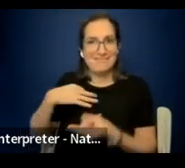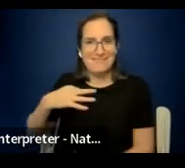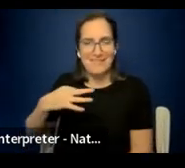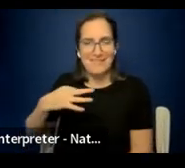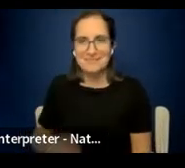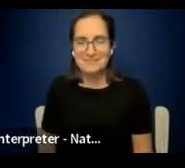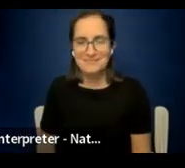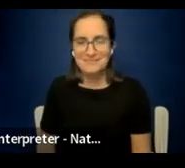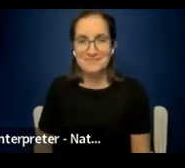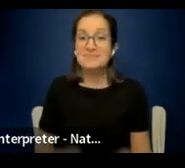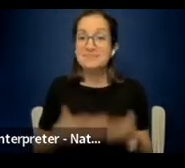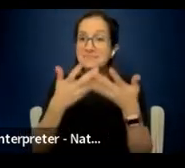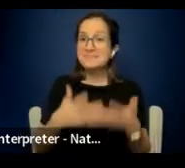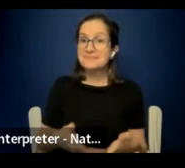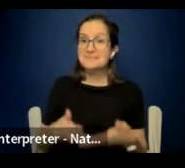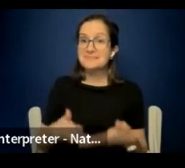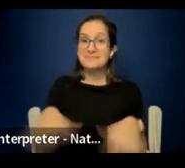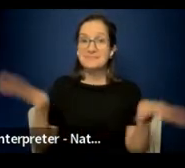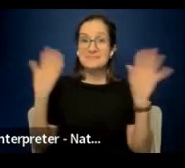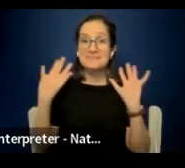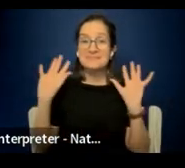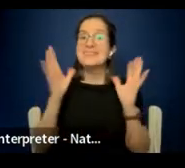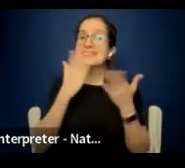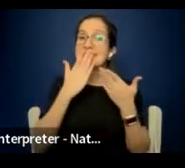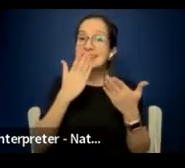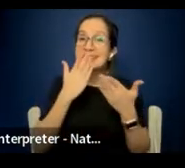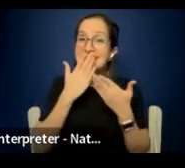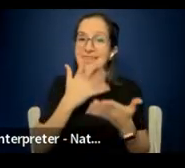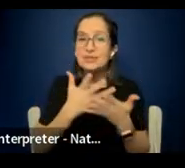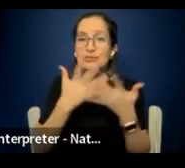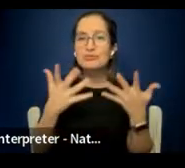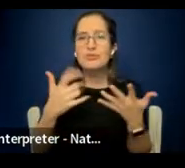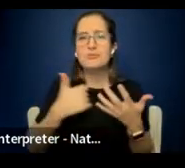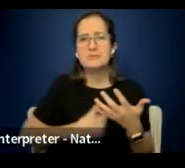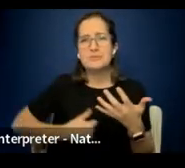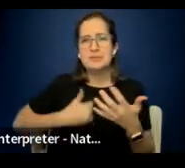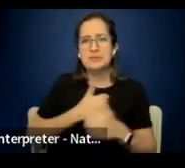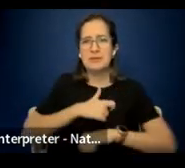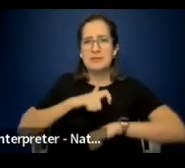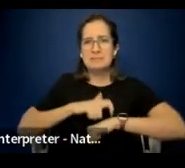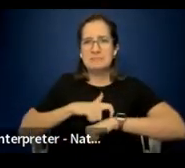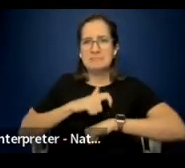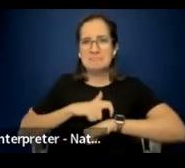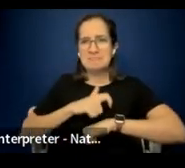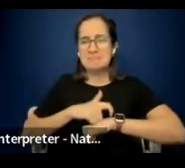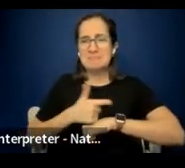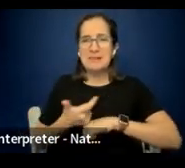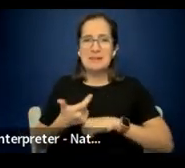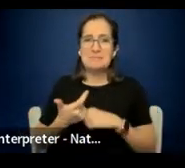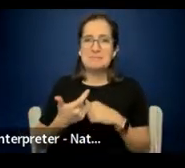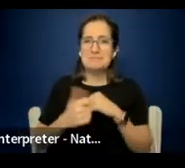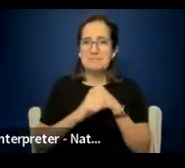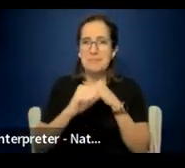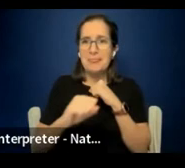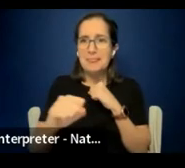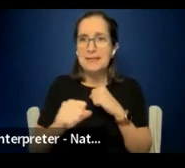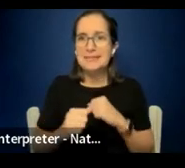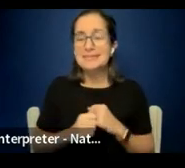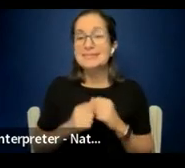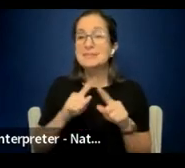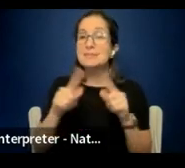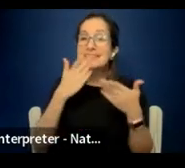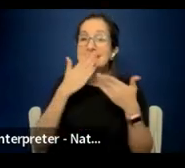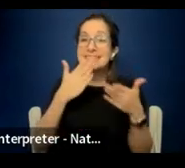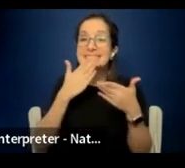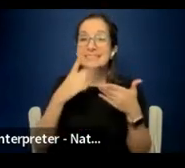So that is our session. Thank you all so much. Sorry that we ran a couple of minutes over. And thank you for sticking around. I think most of you